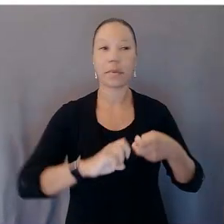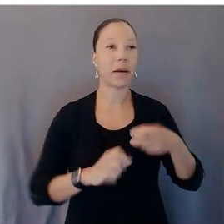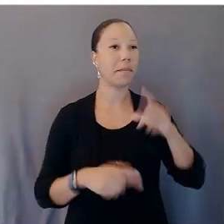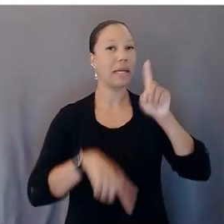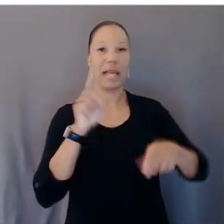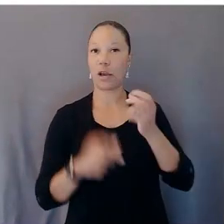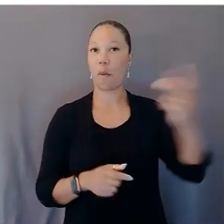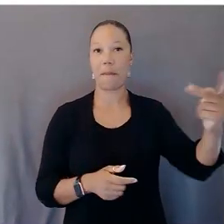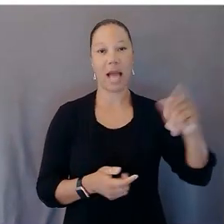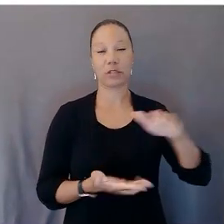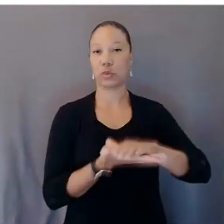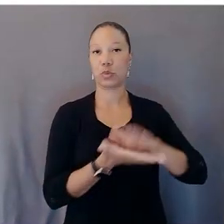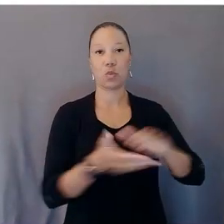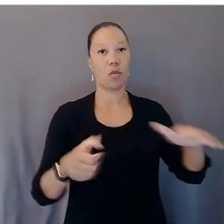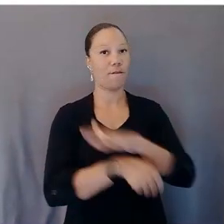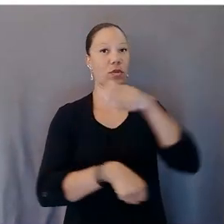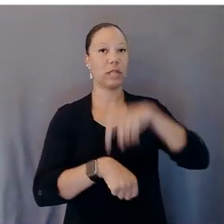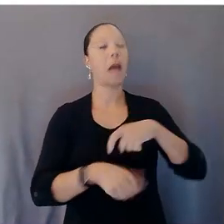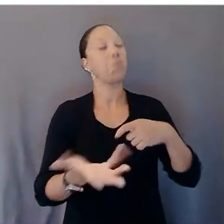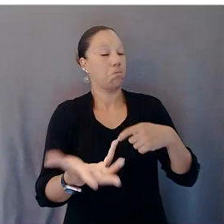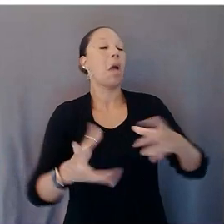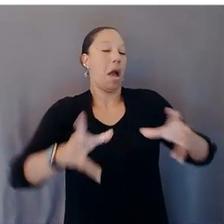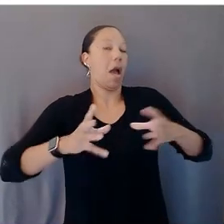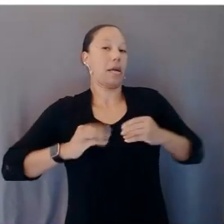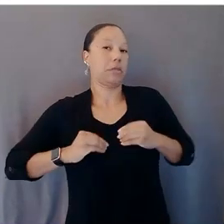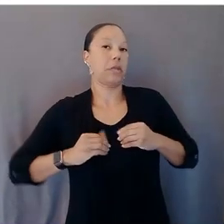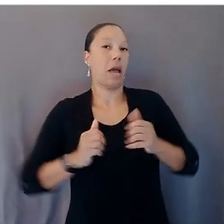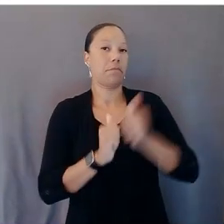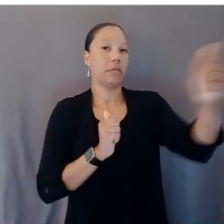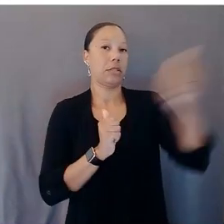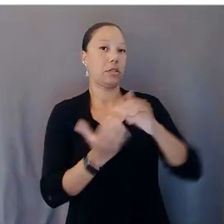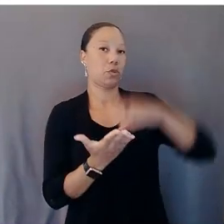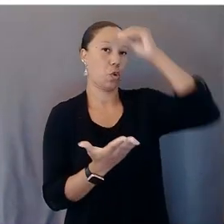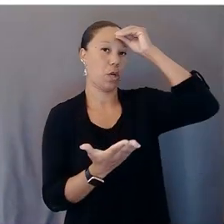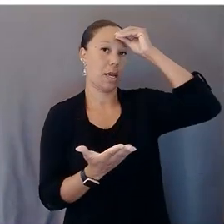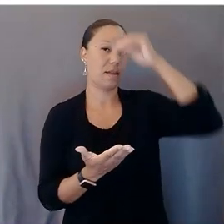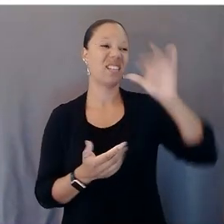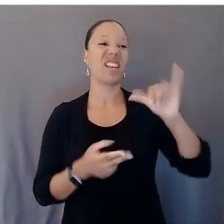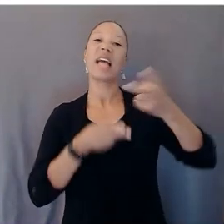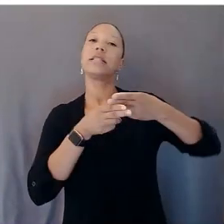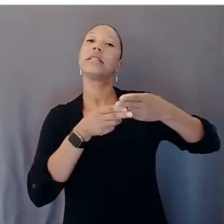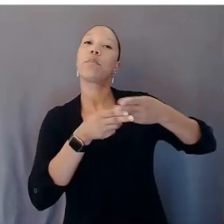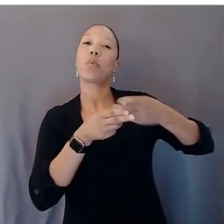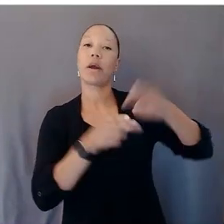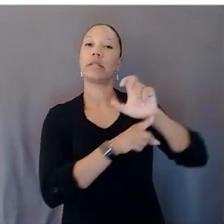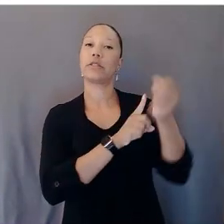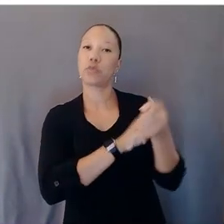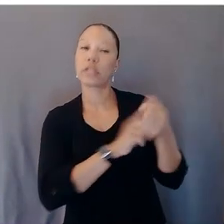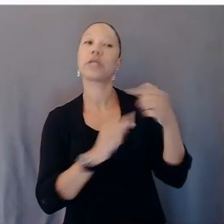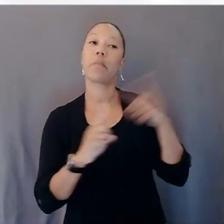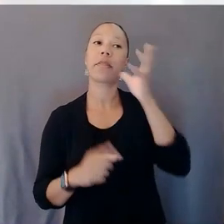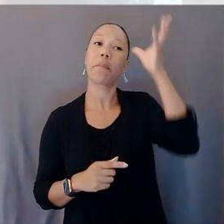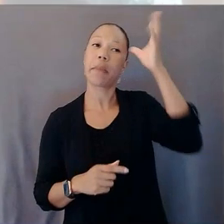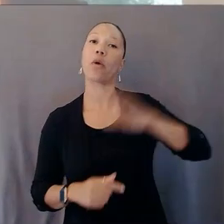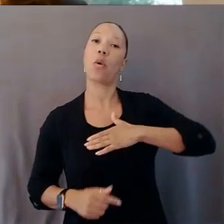with distance learning. I would opt for distance learning. Okay. It's like a temporary kind of a thing, but they're willing at least